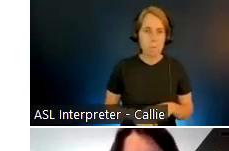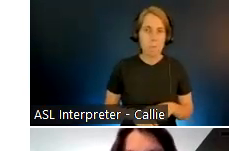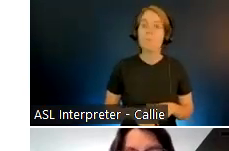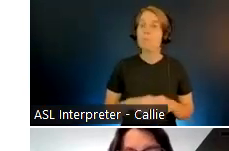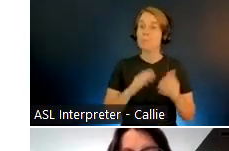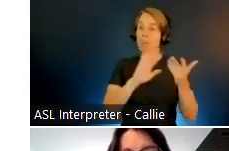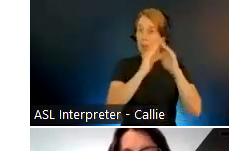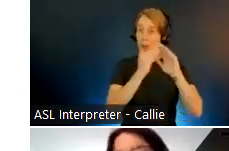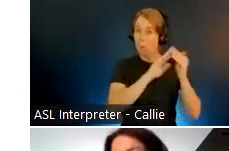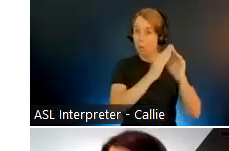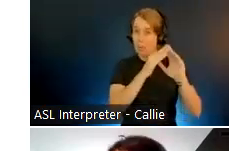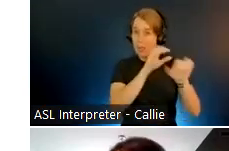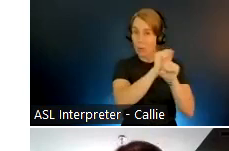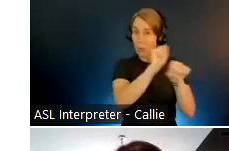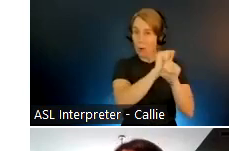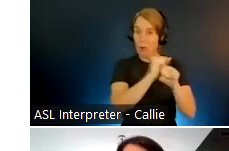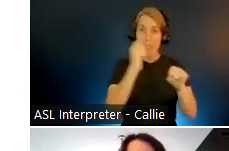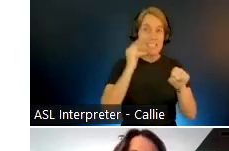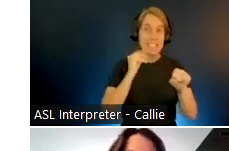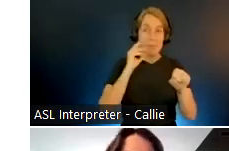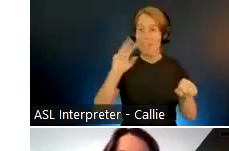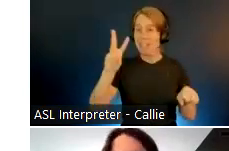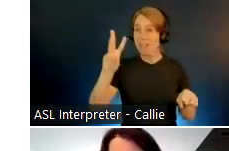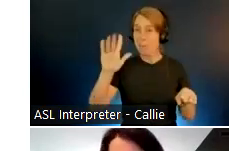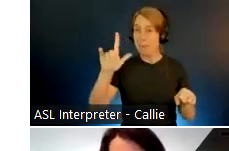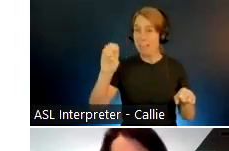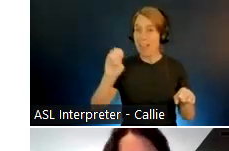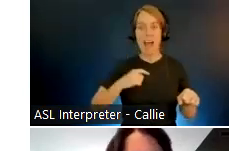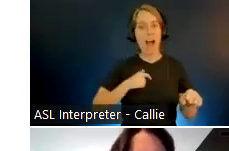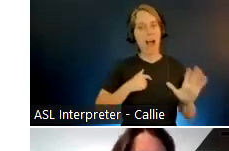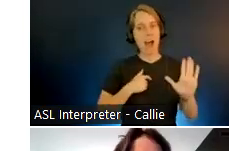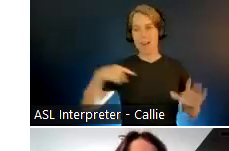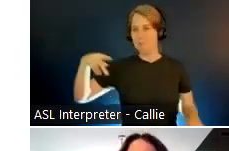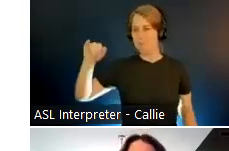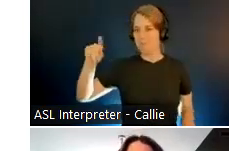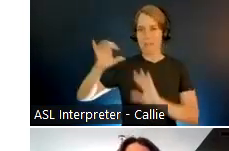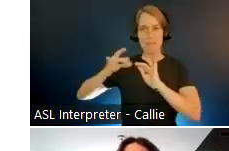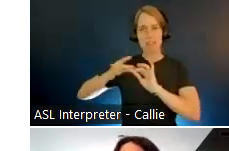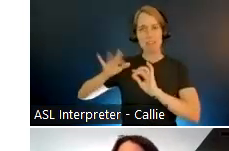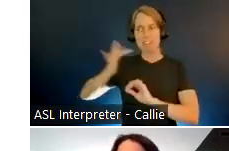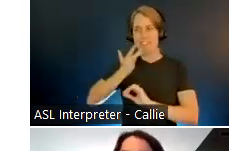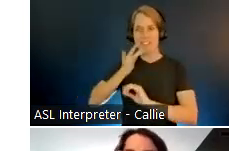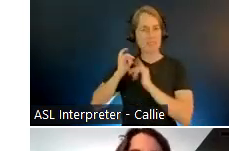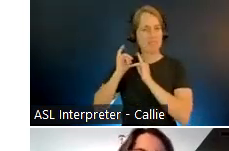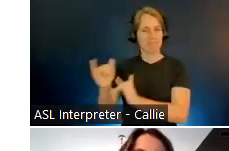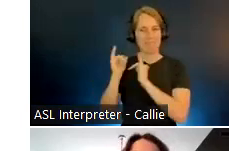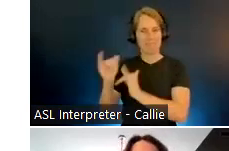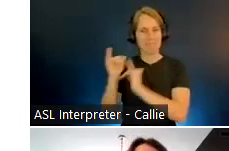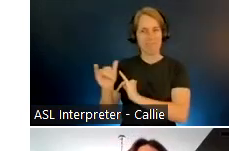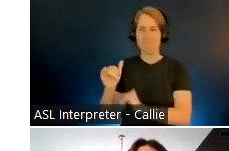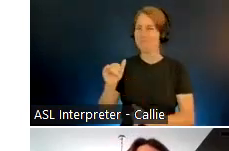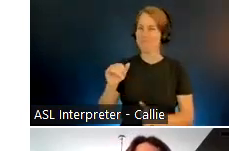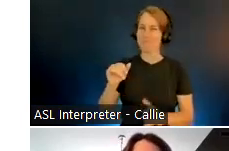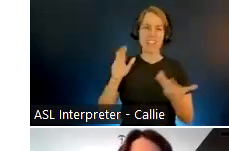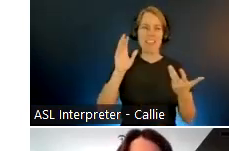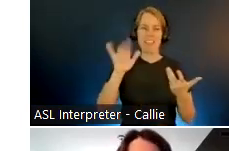experiences. I'm like Pete in this. I love community work experiences. This was something that I love this